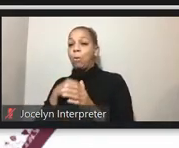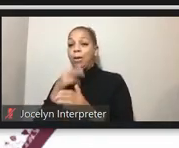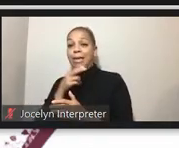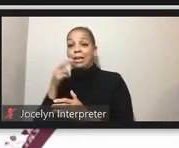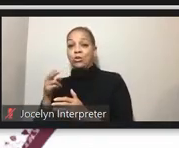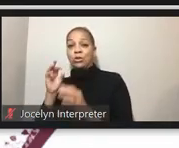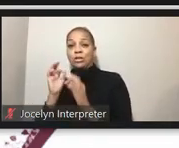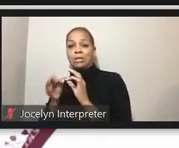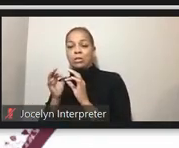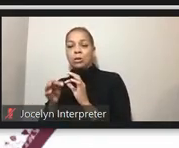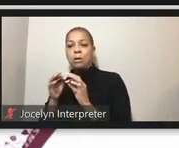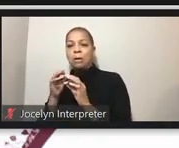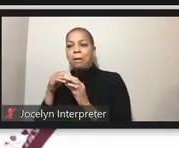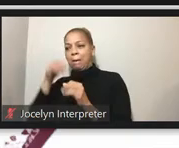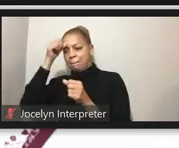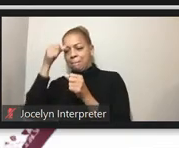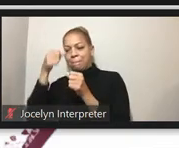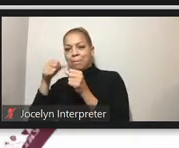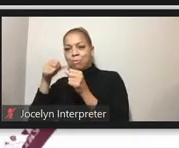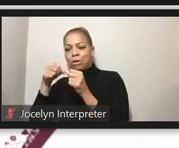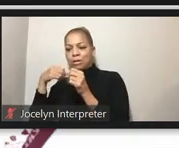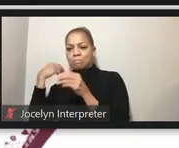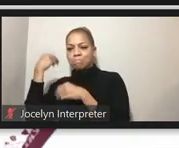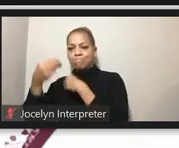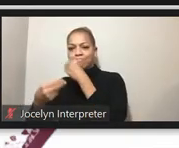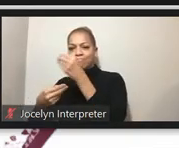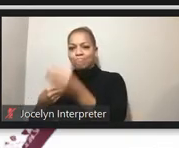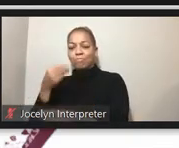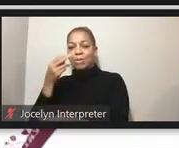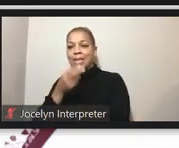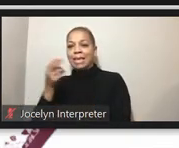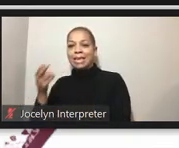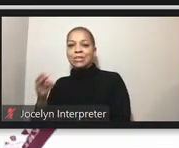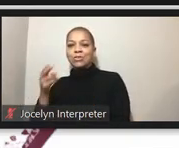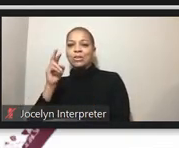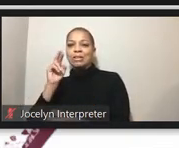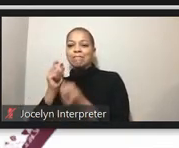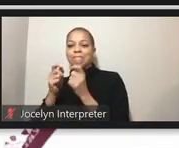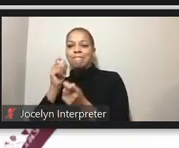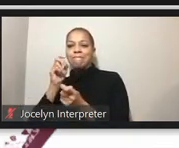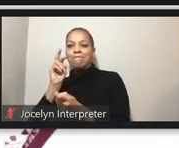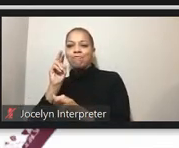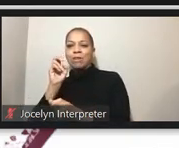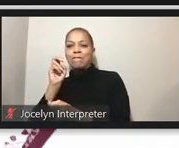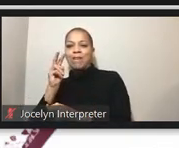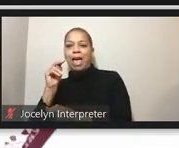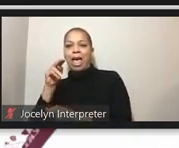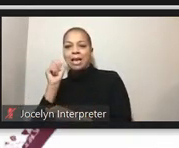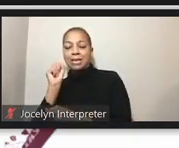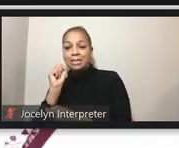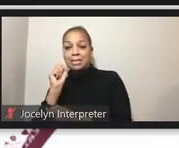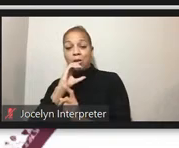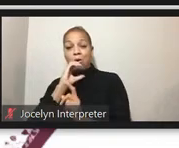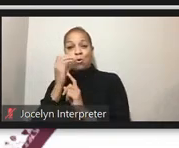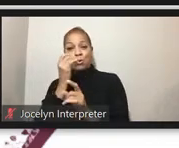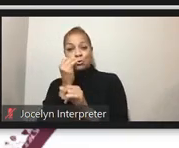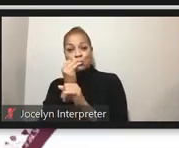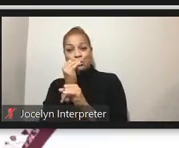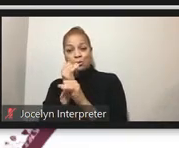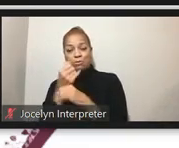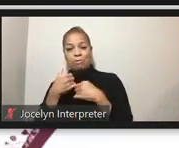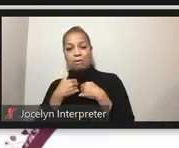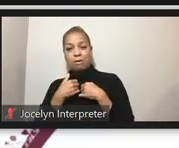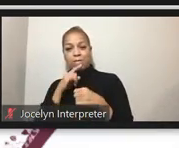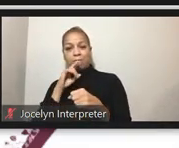is passed down through generations. History is revised. Cultural institutions have an obligation